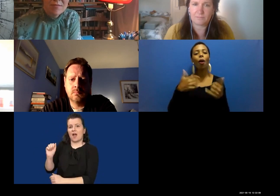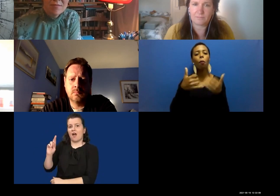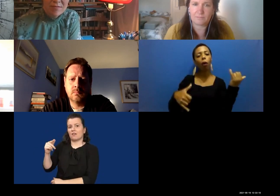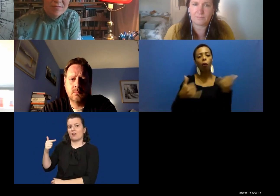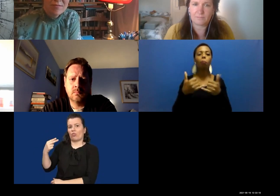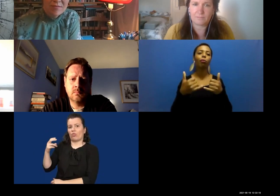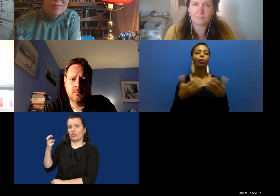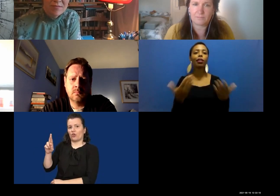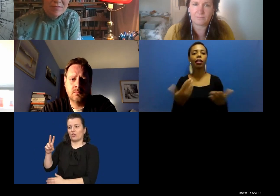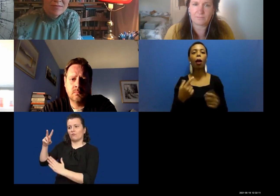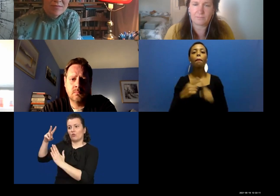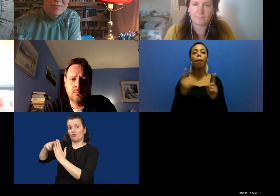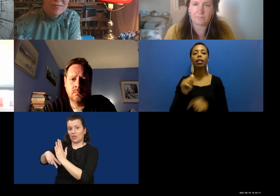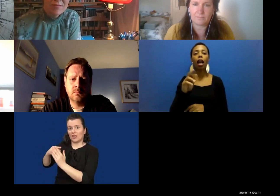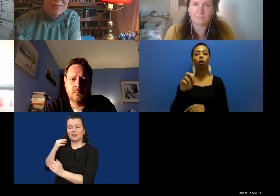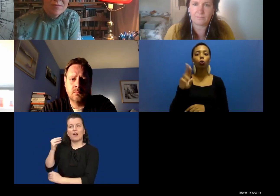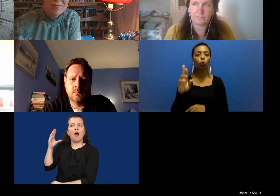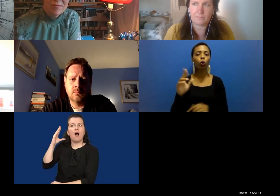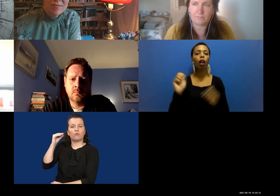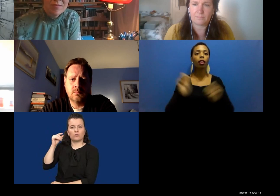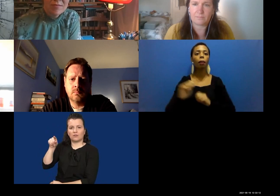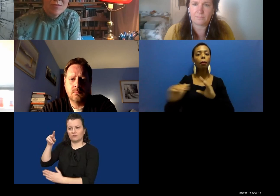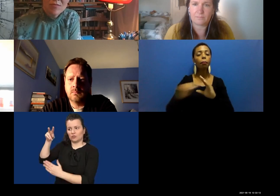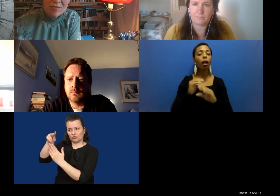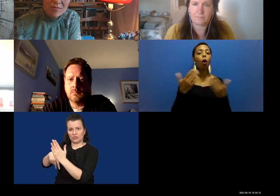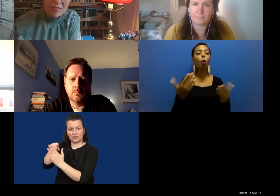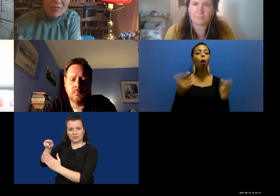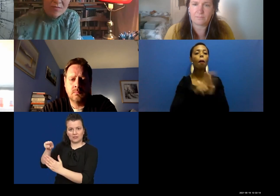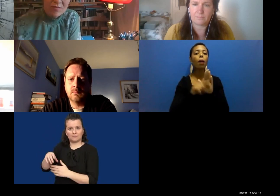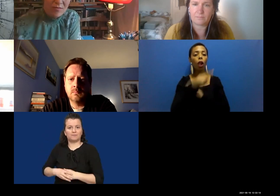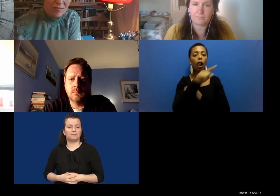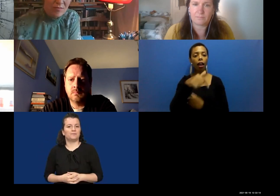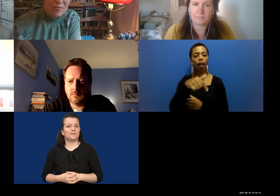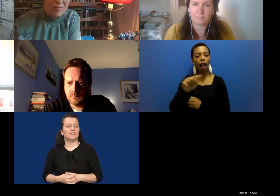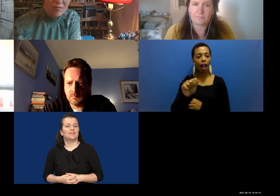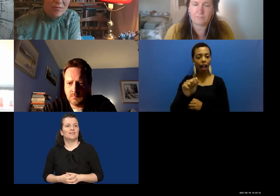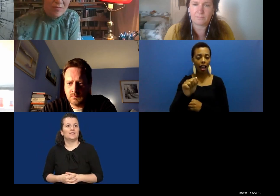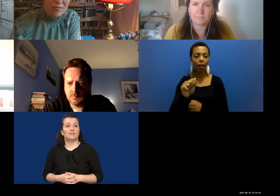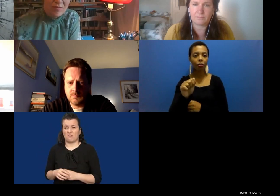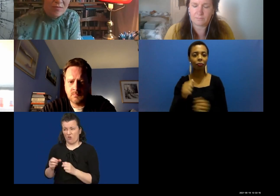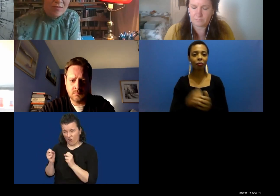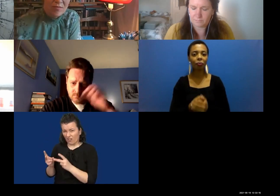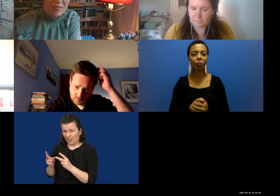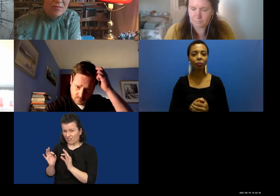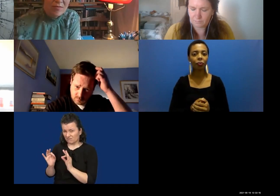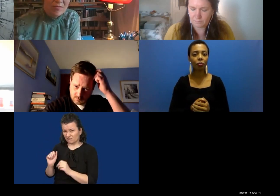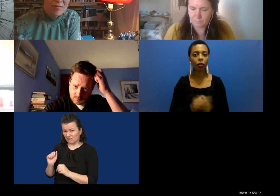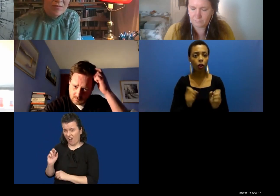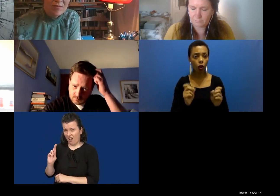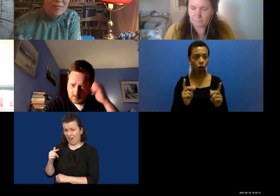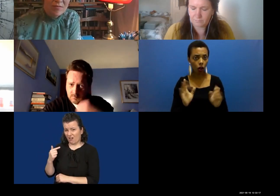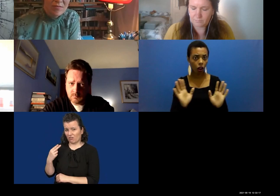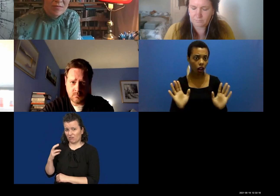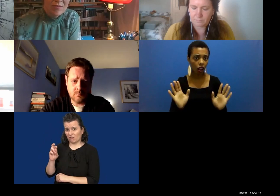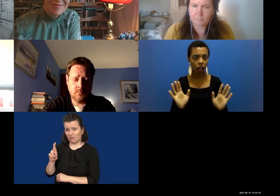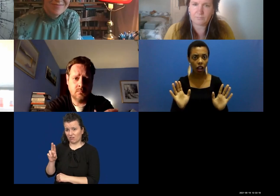some of the questions out of the Q&A, if that's okay. Is that okay, Arthur? Could you give us one